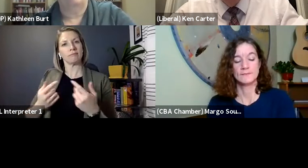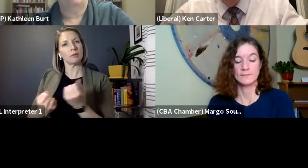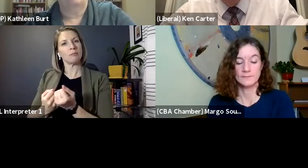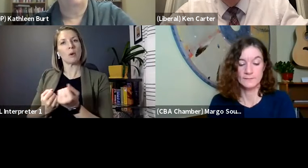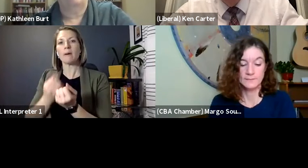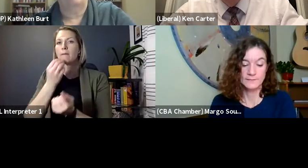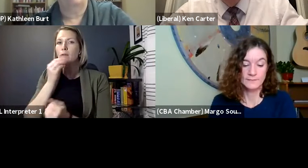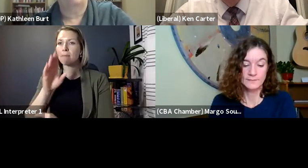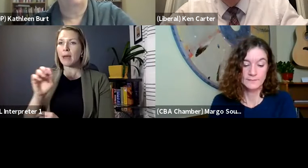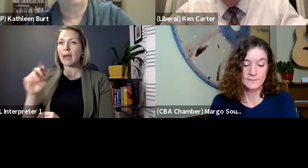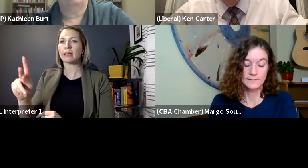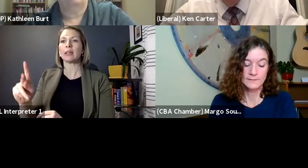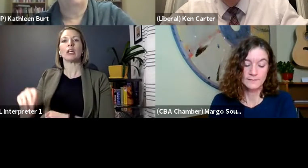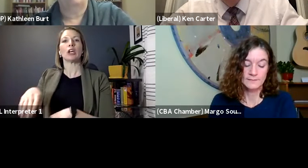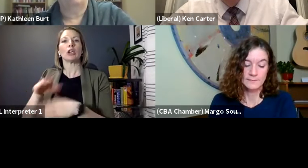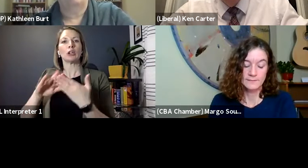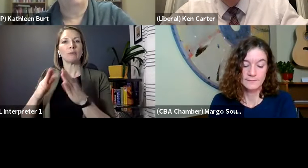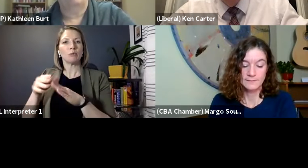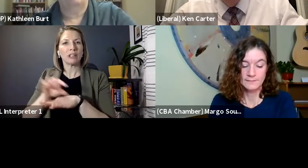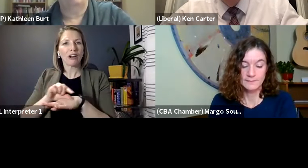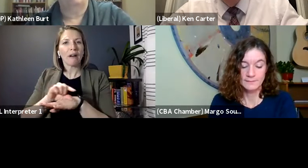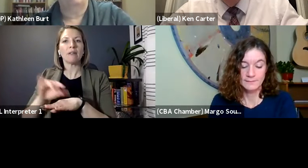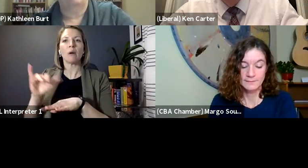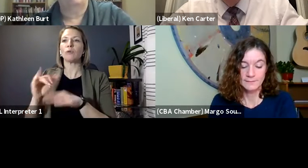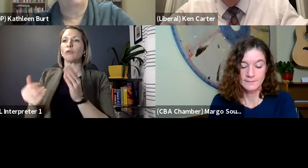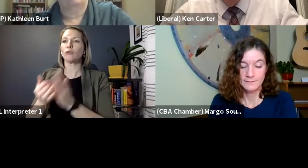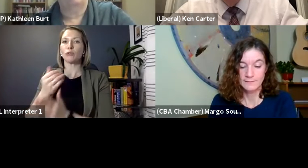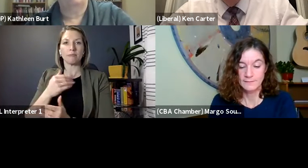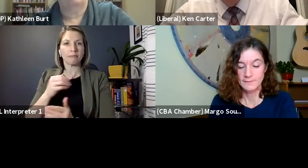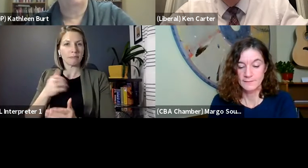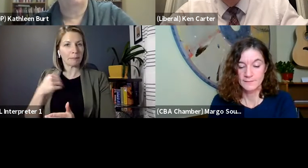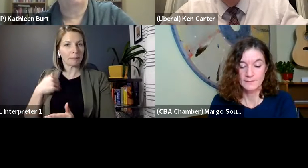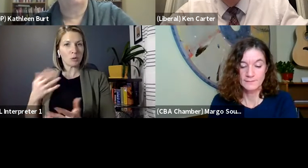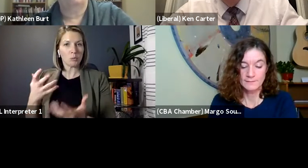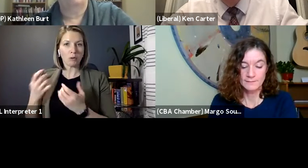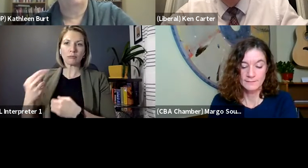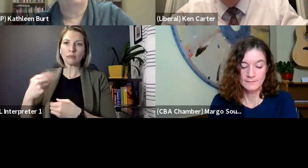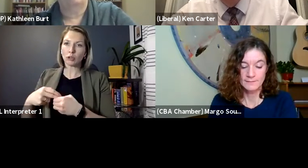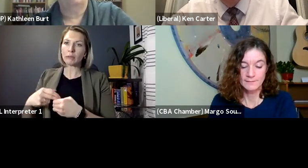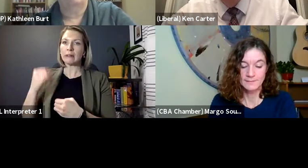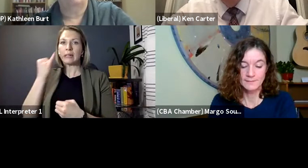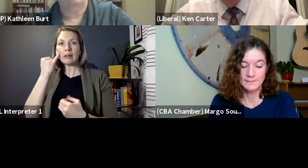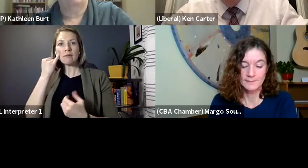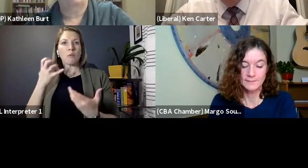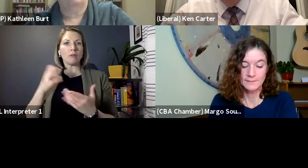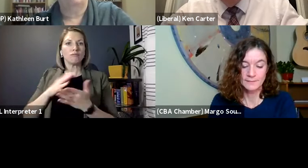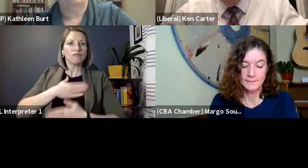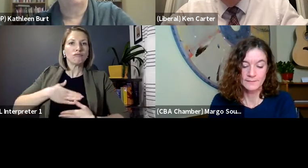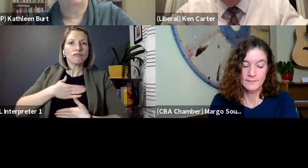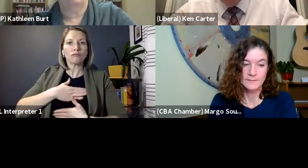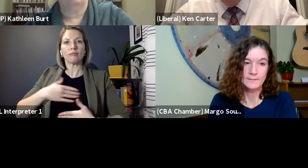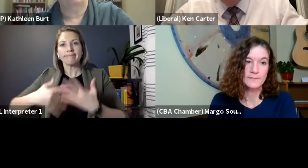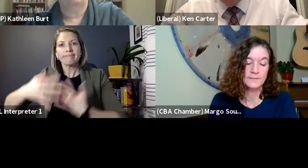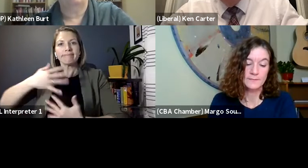community gardens, and to add new members. If you're interested in helping to serve others in an atmosphere of fun and fellowship, you should consider